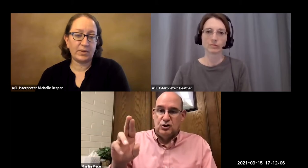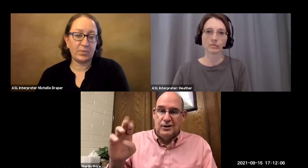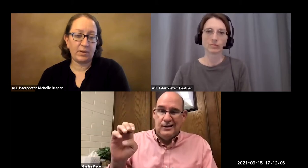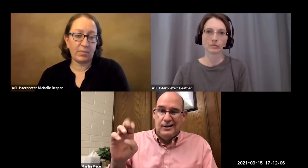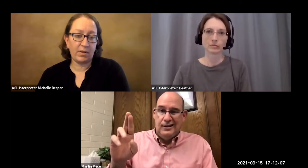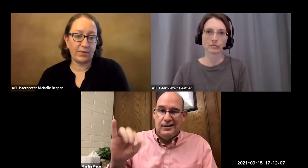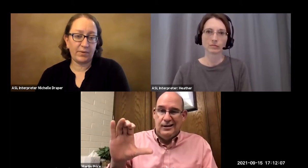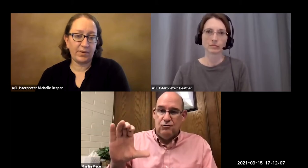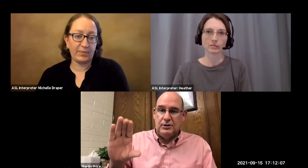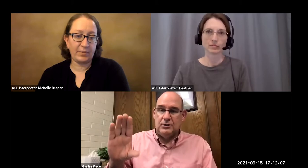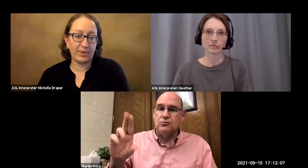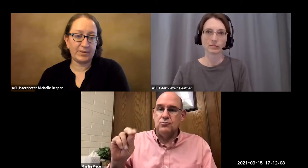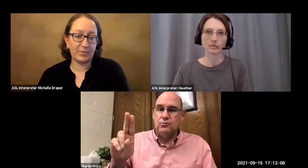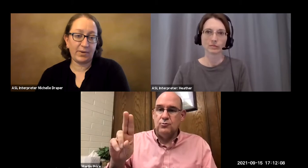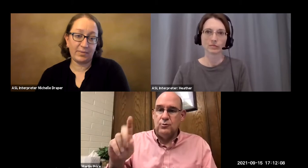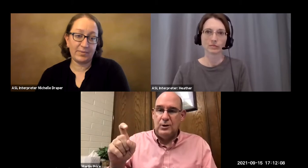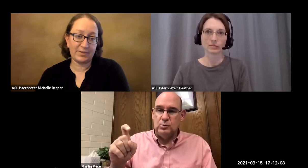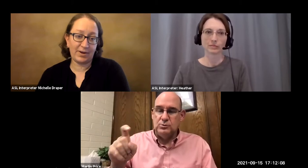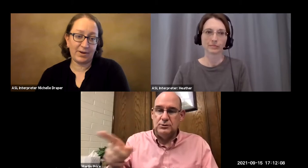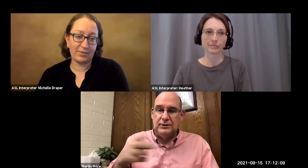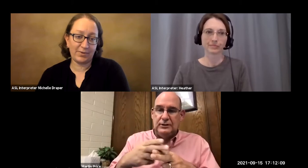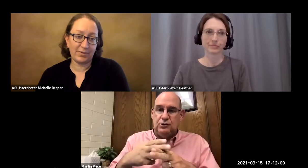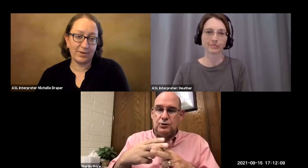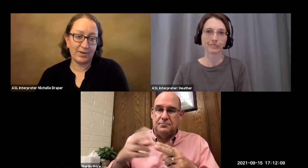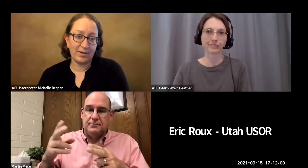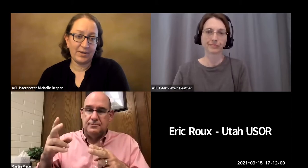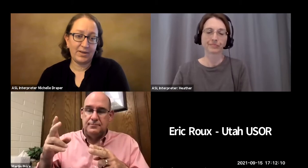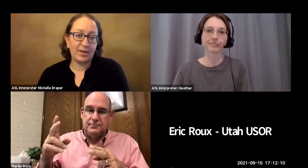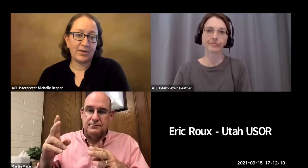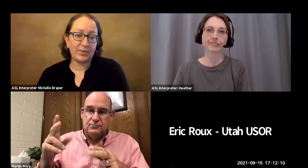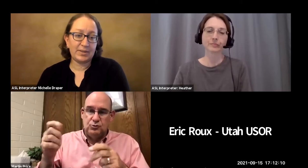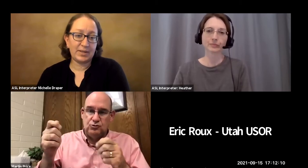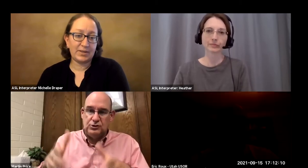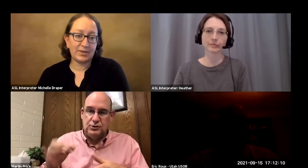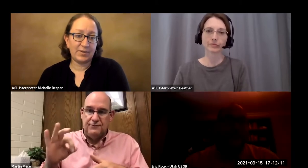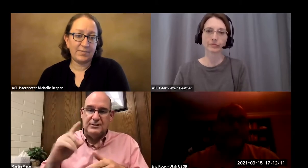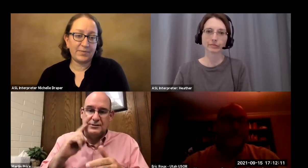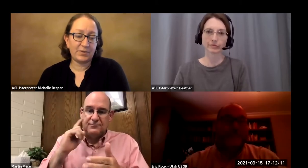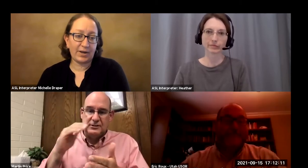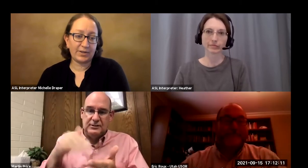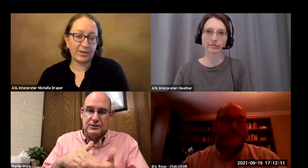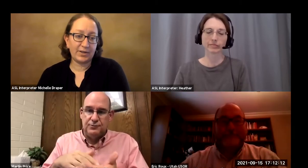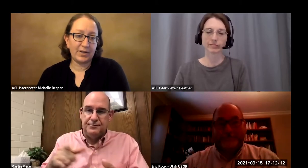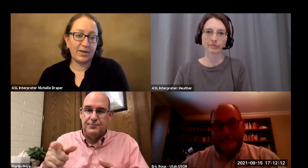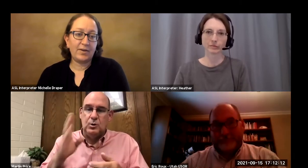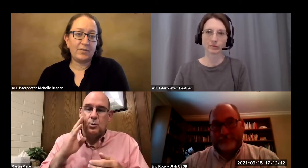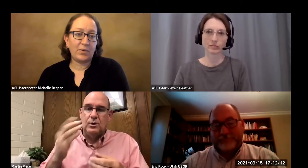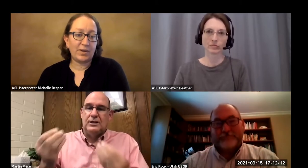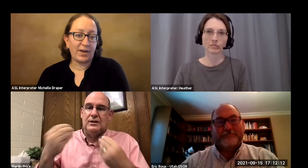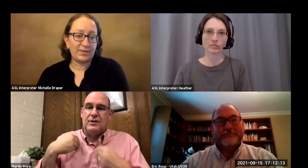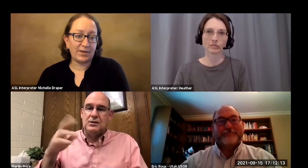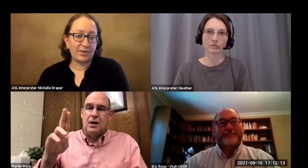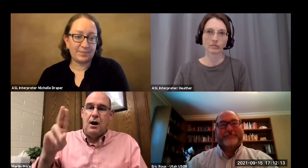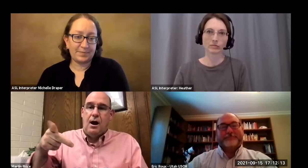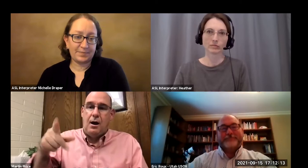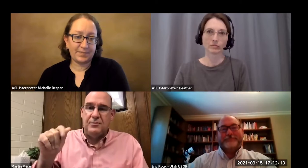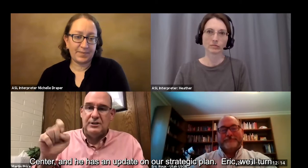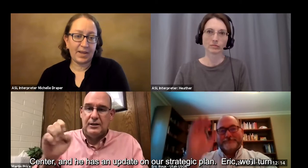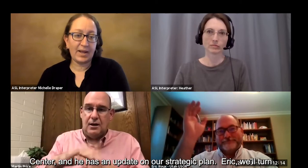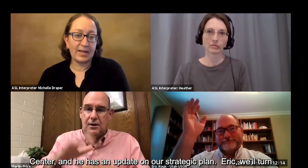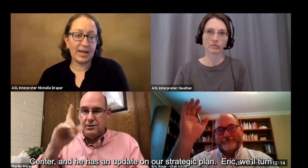again, we want to welcome all of you, and we want to welcome Mr. Eric Rue, who is the interim director for the Deaf